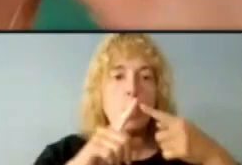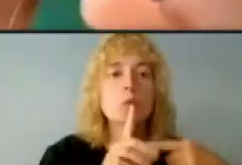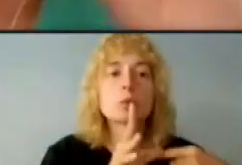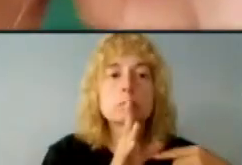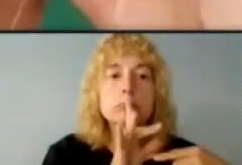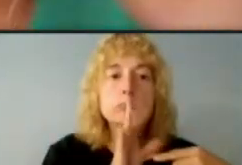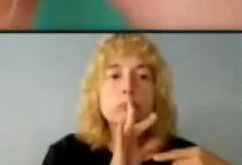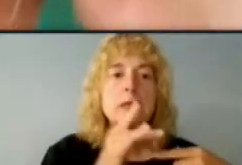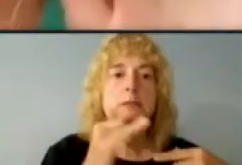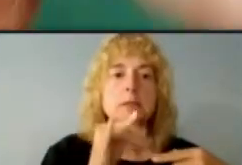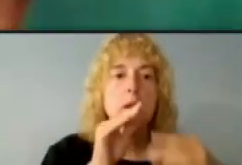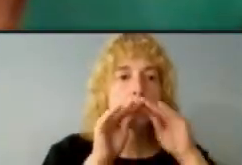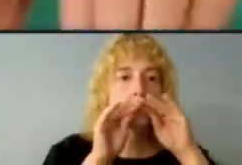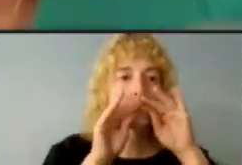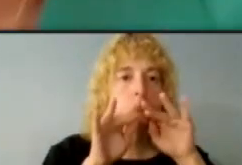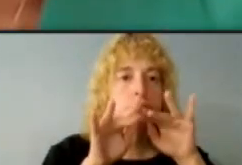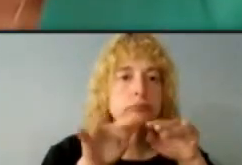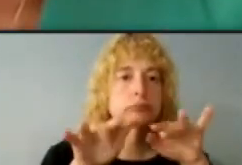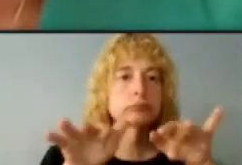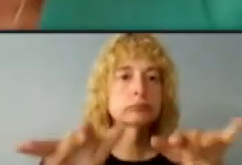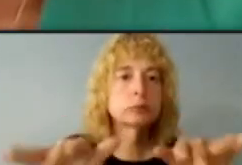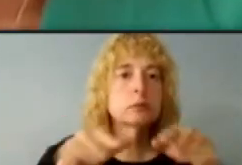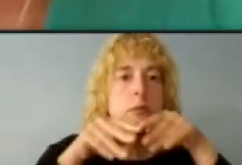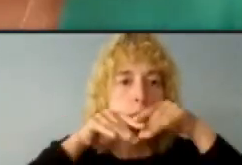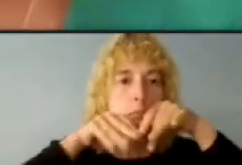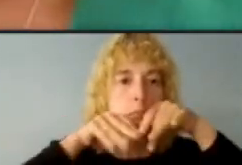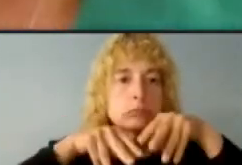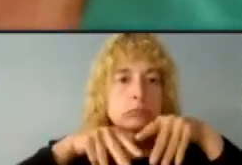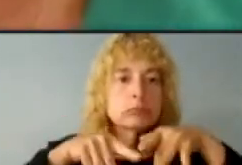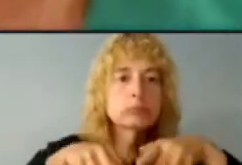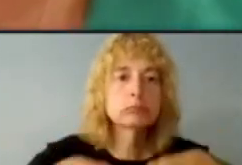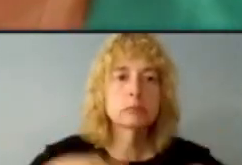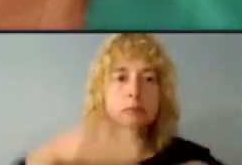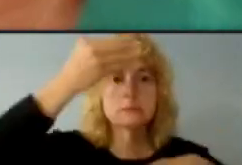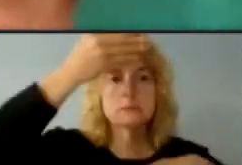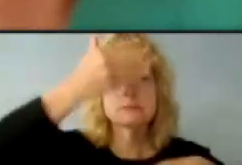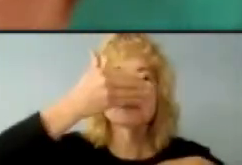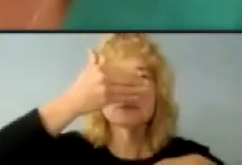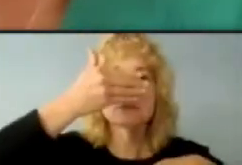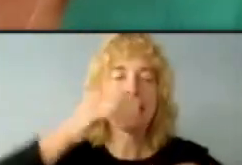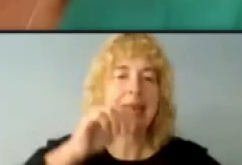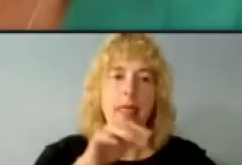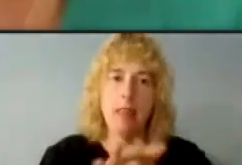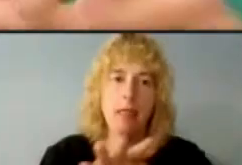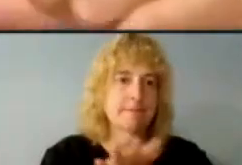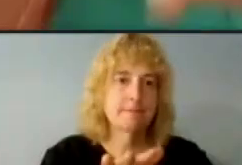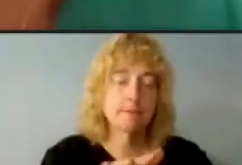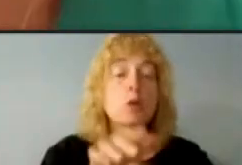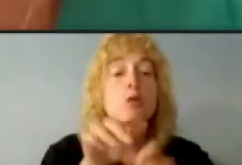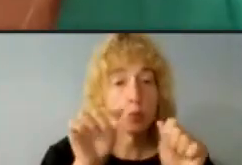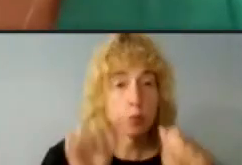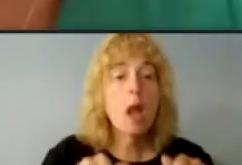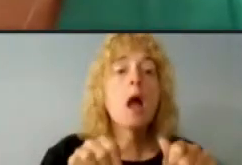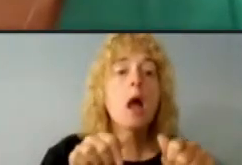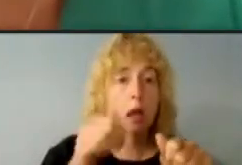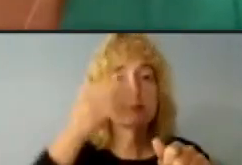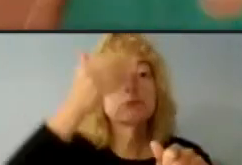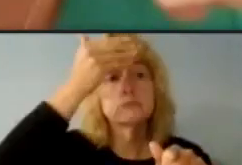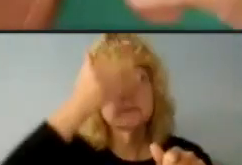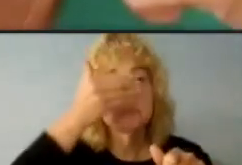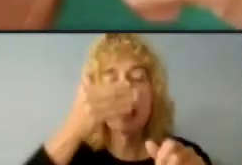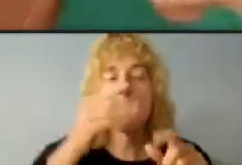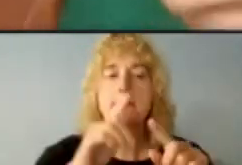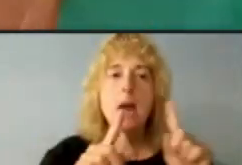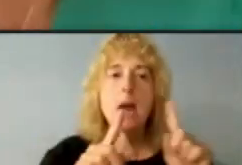droplets are spraying. They can also spray downward. So it's really important. You can go ahead and wear a face shield, but you also have to wear a mask